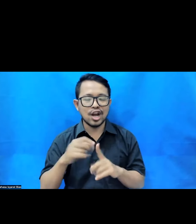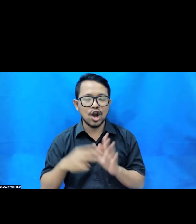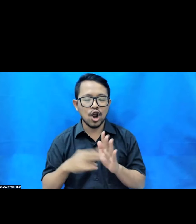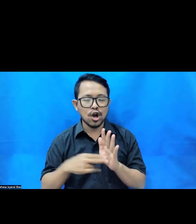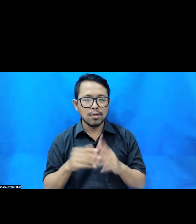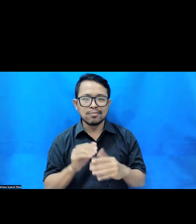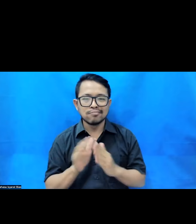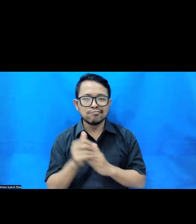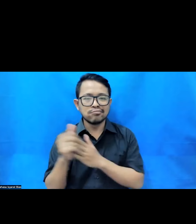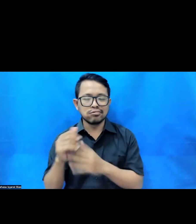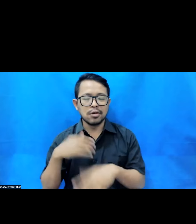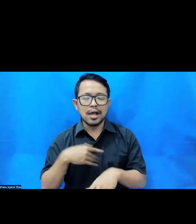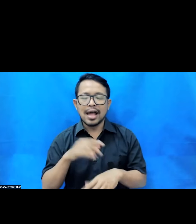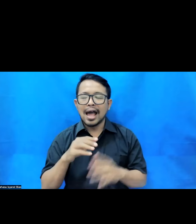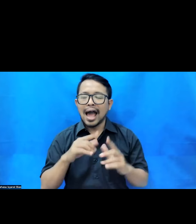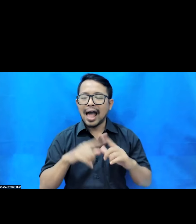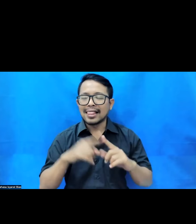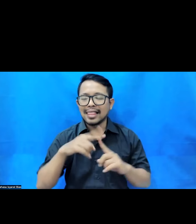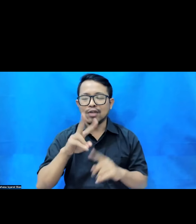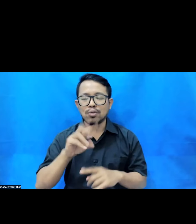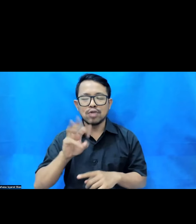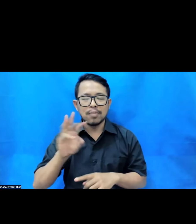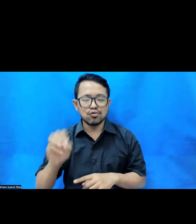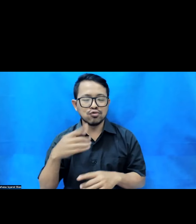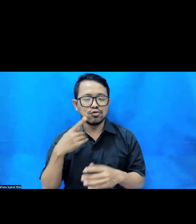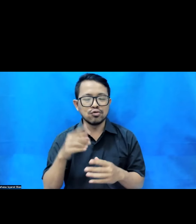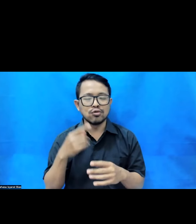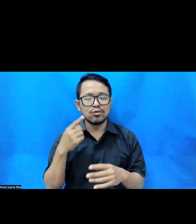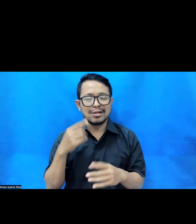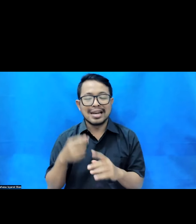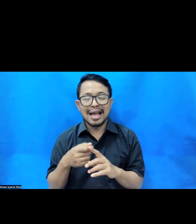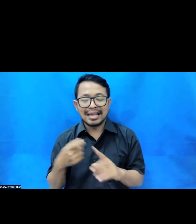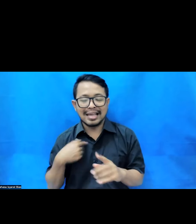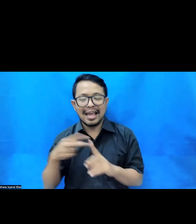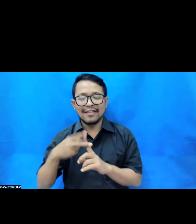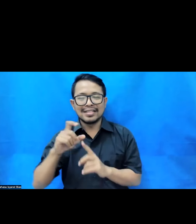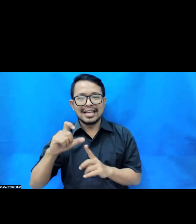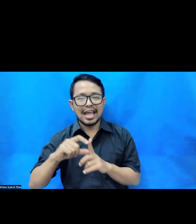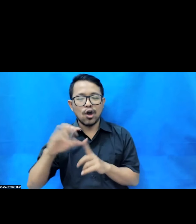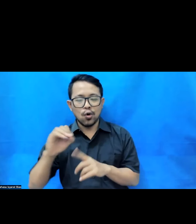and Development Office, which I'll refer to as the FCDO.